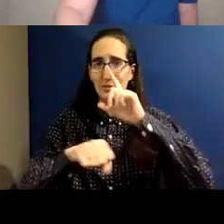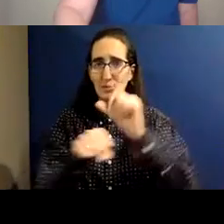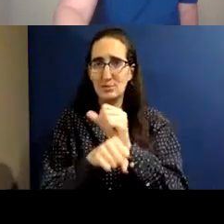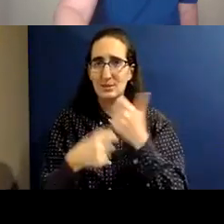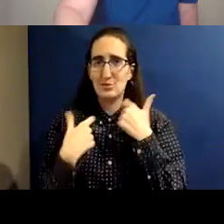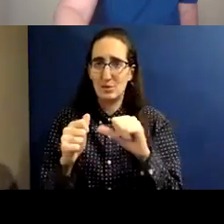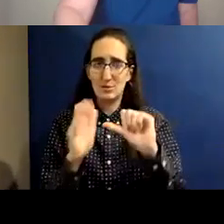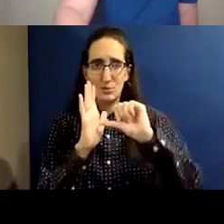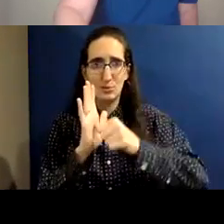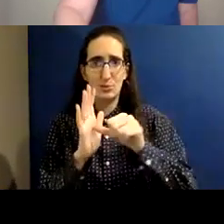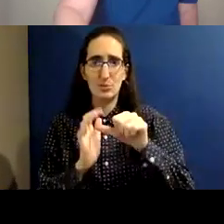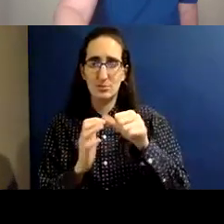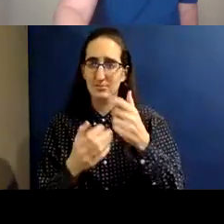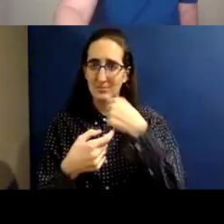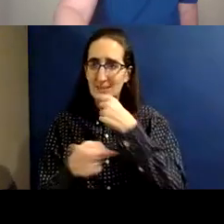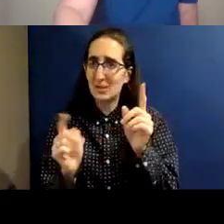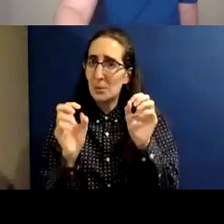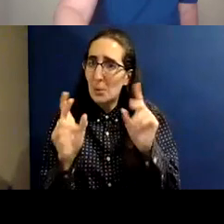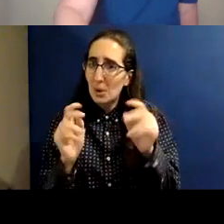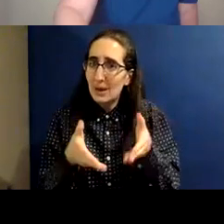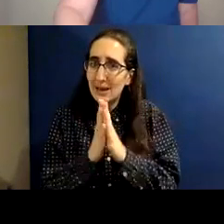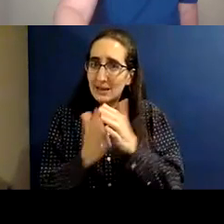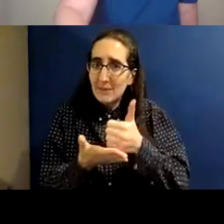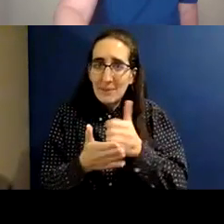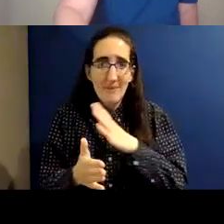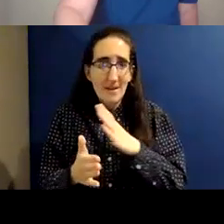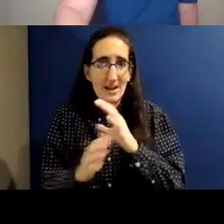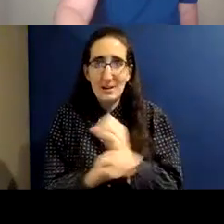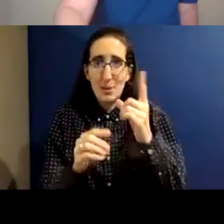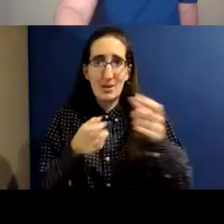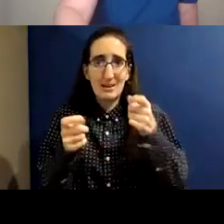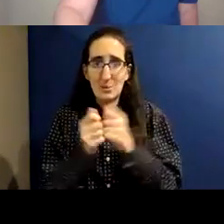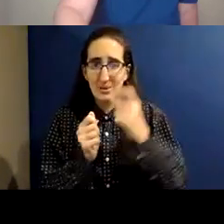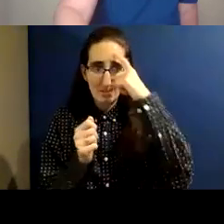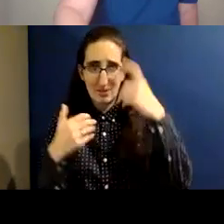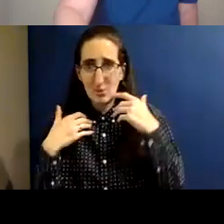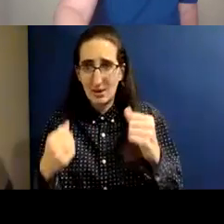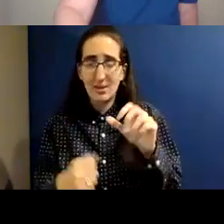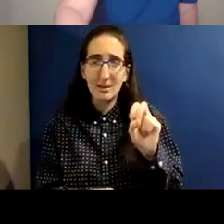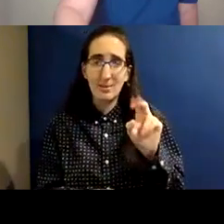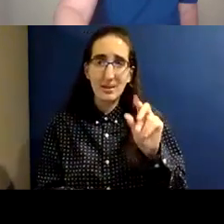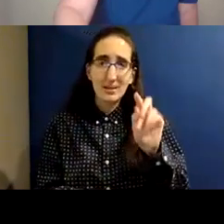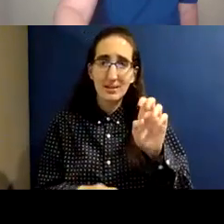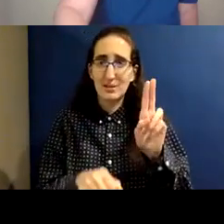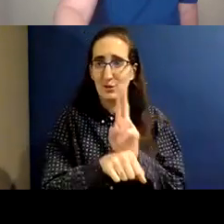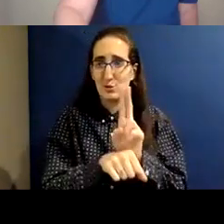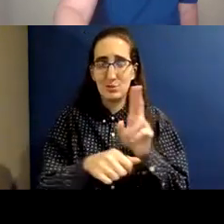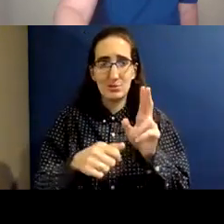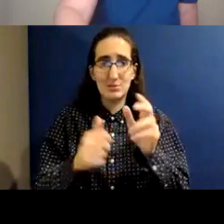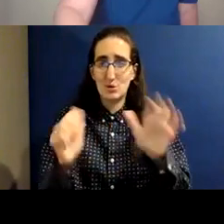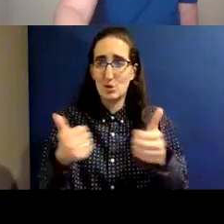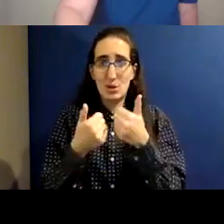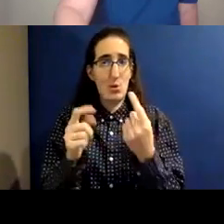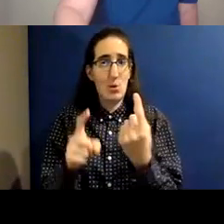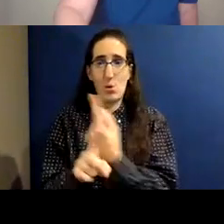reassure them that it's okay to ask for help. No one dealing with a mental health or substance use challenge is alone. And regardless of